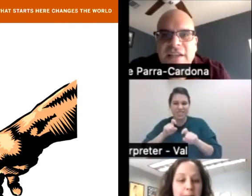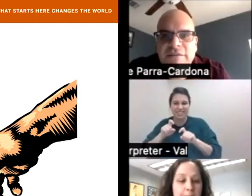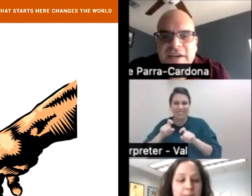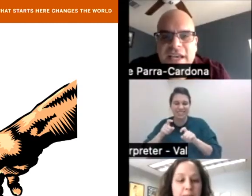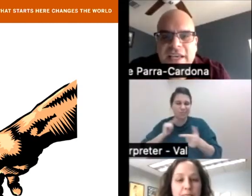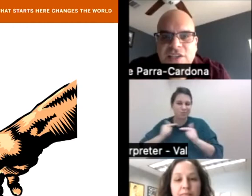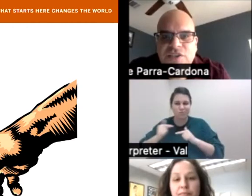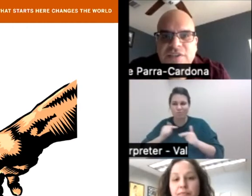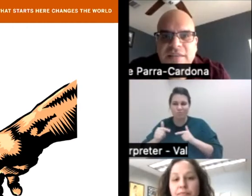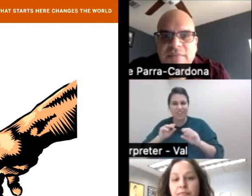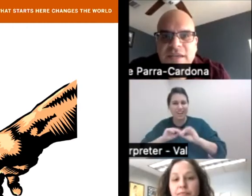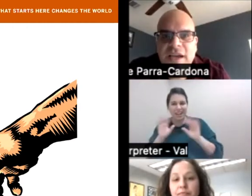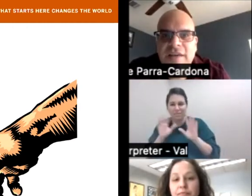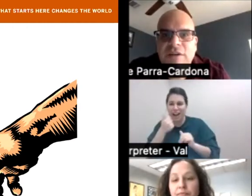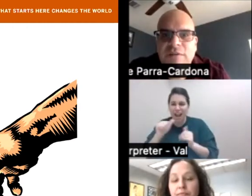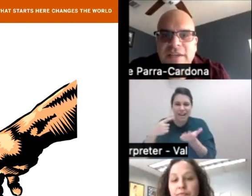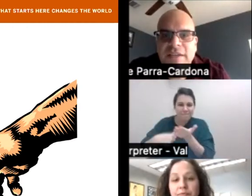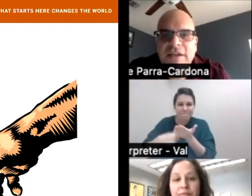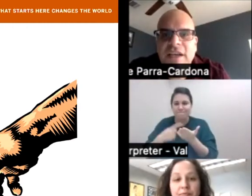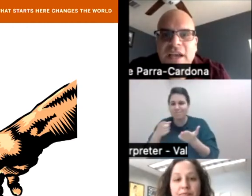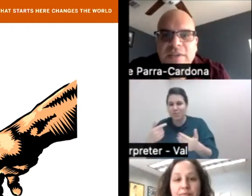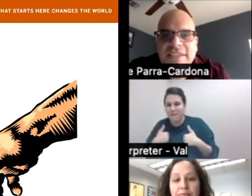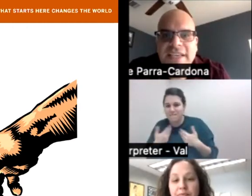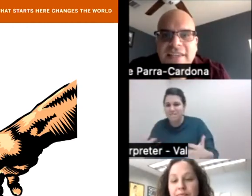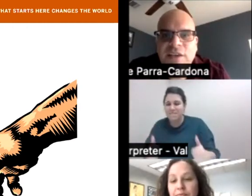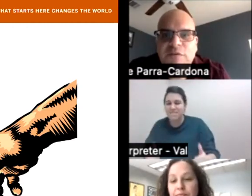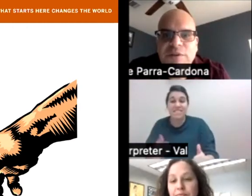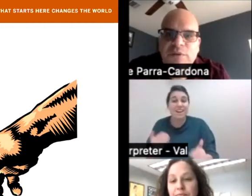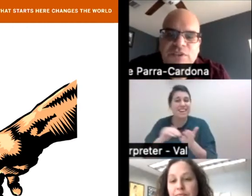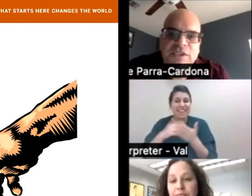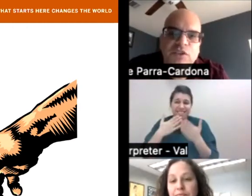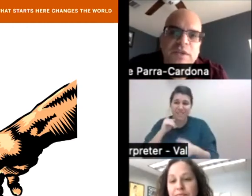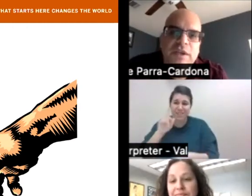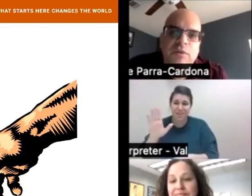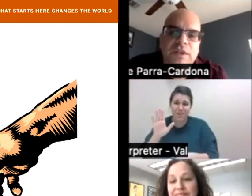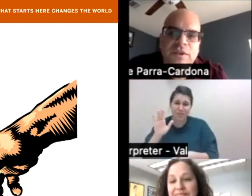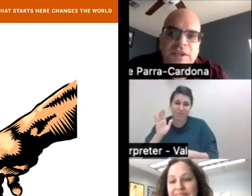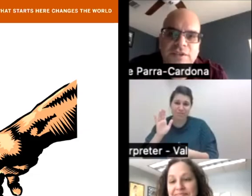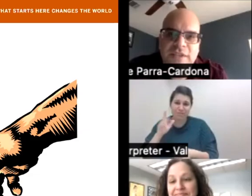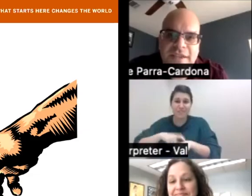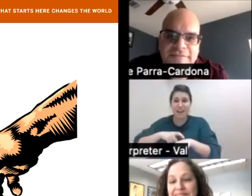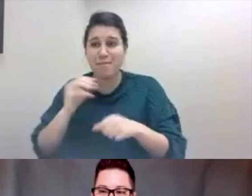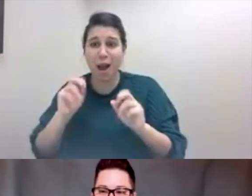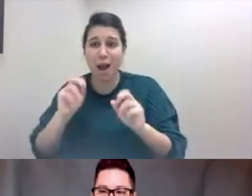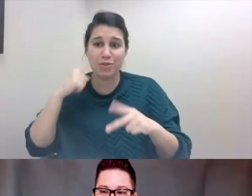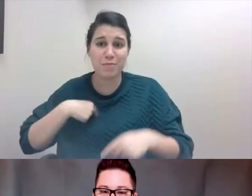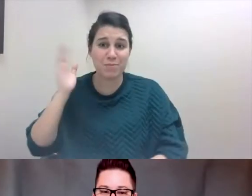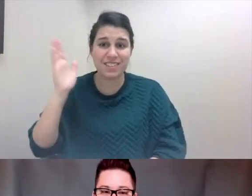clarify any issues that may have not been clear. And once again, thank you for the opportunity to be with you here today.